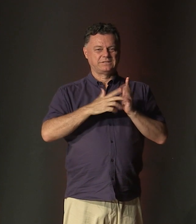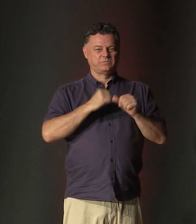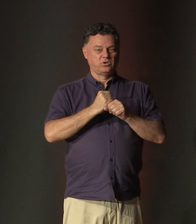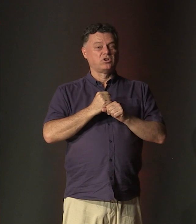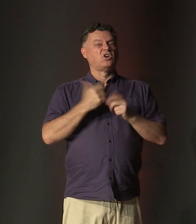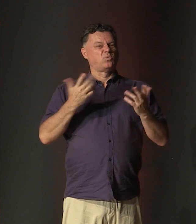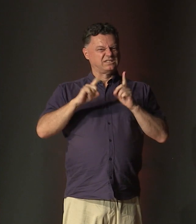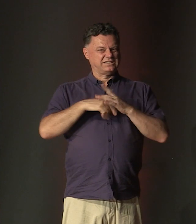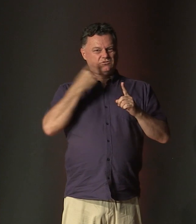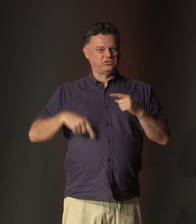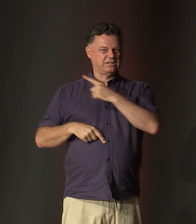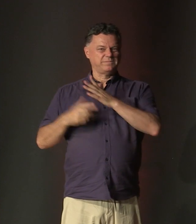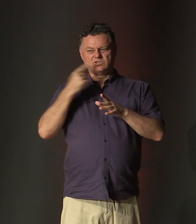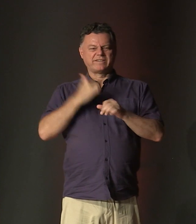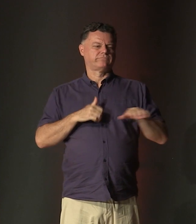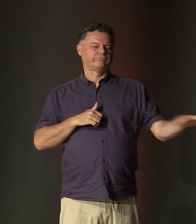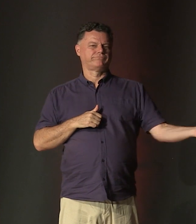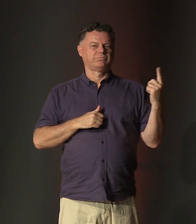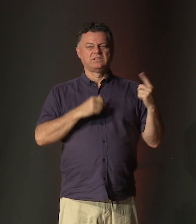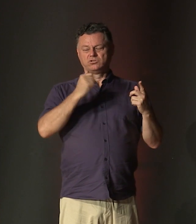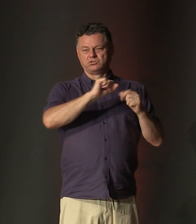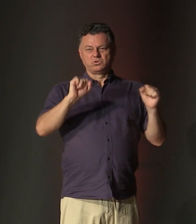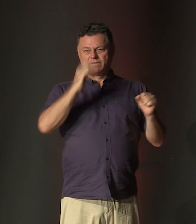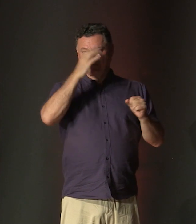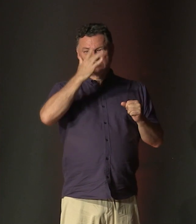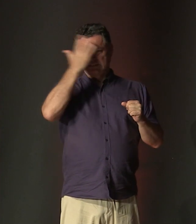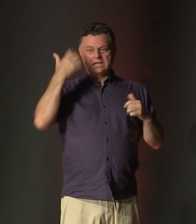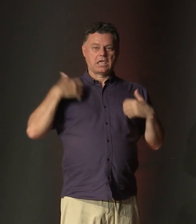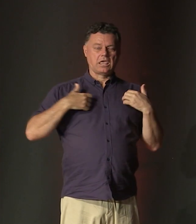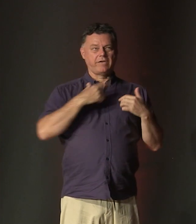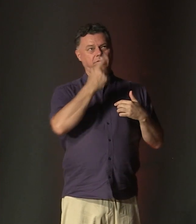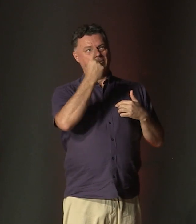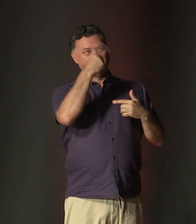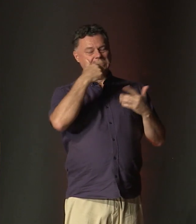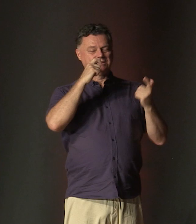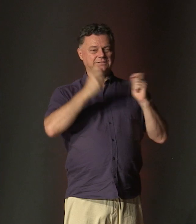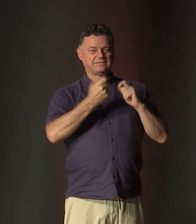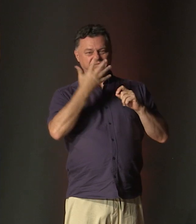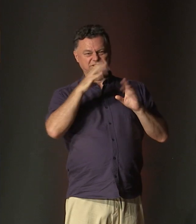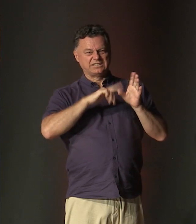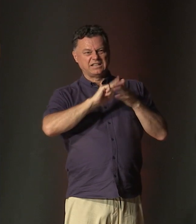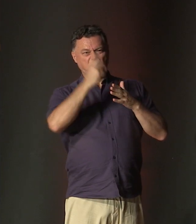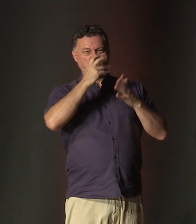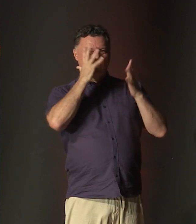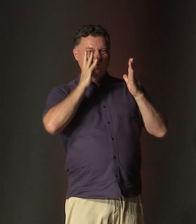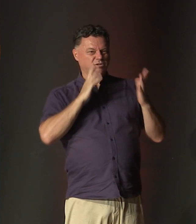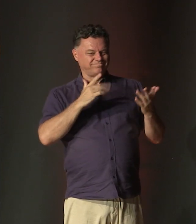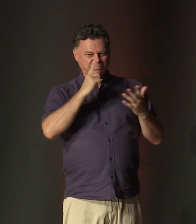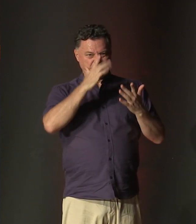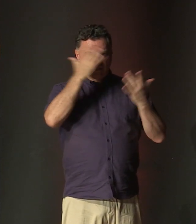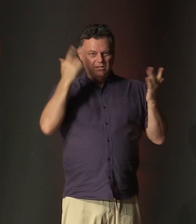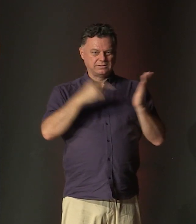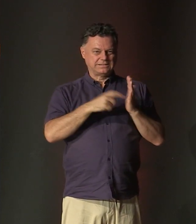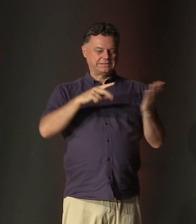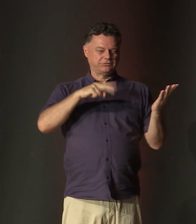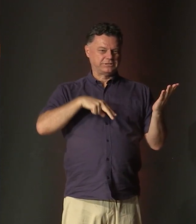to your photos pretty much any time they wanted. The beach can teach us something else about privacy that's really important